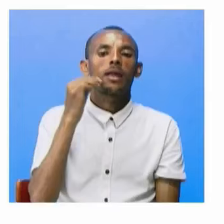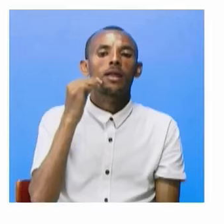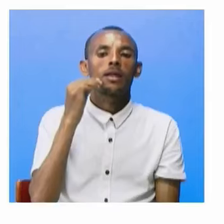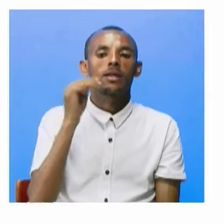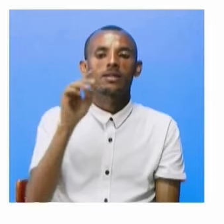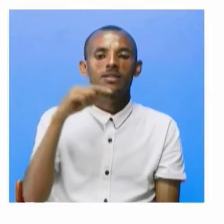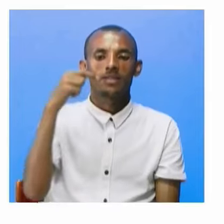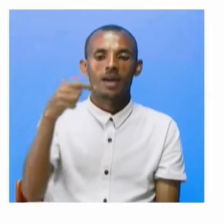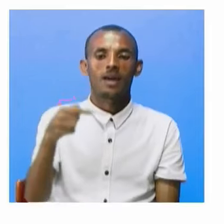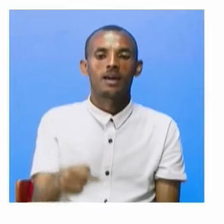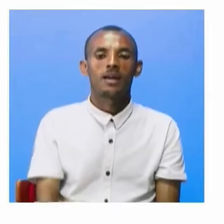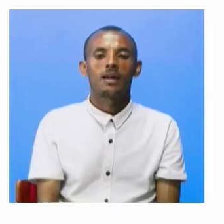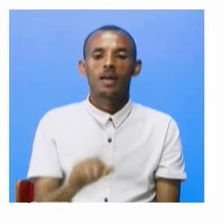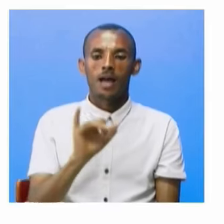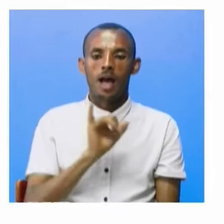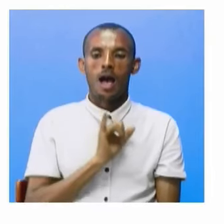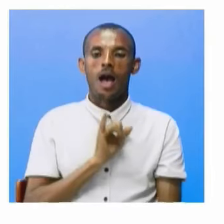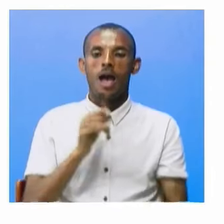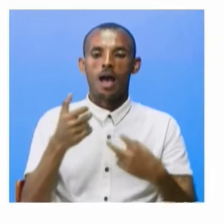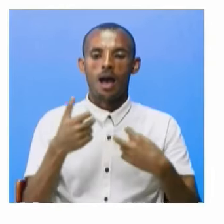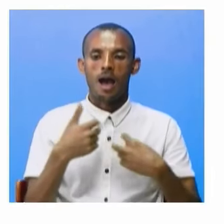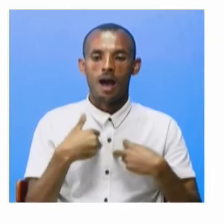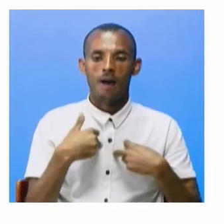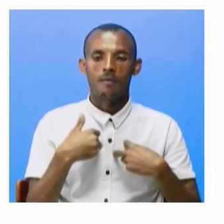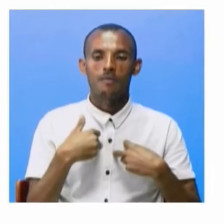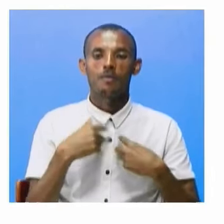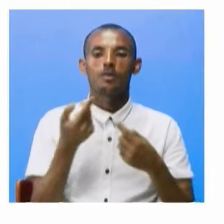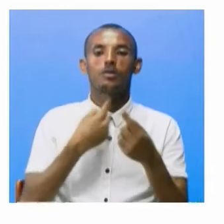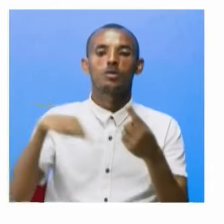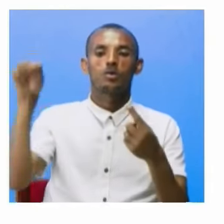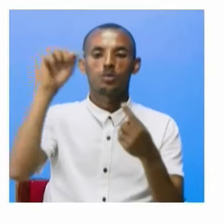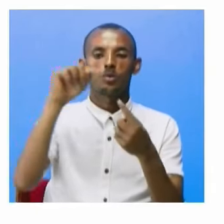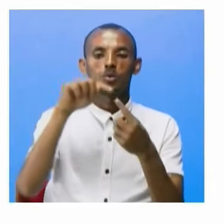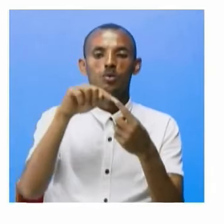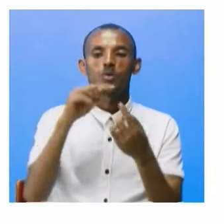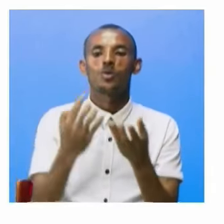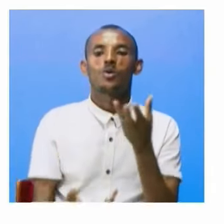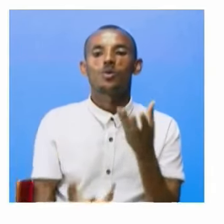she said, I have to cook. I have